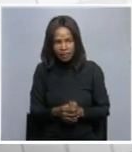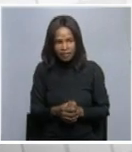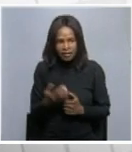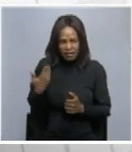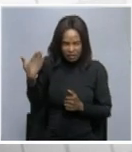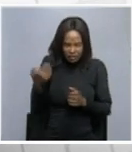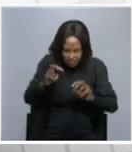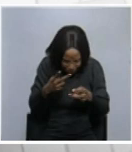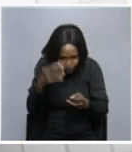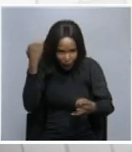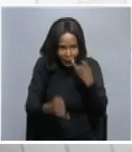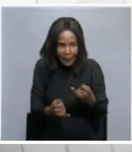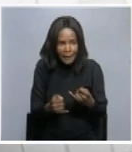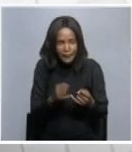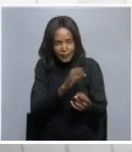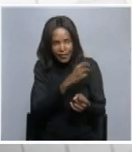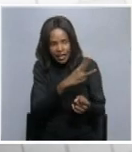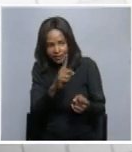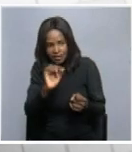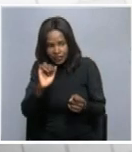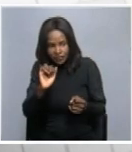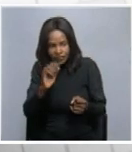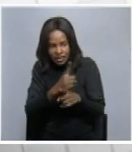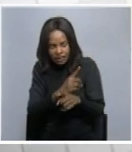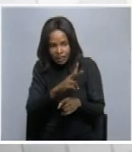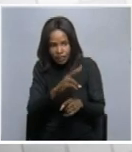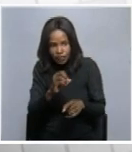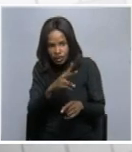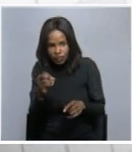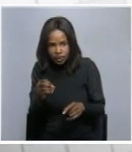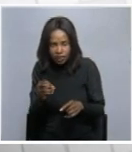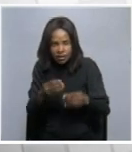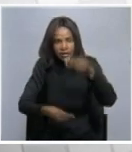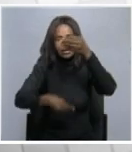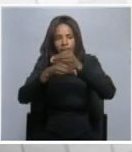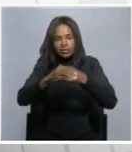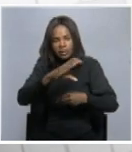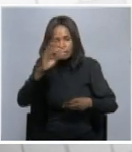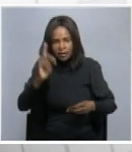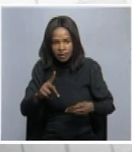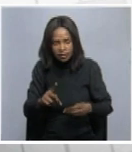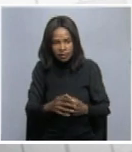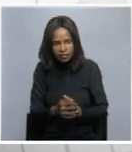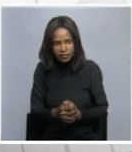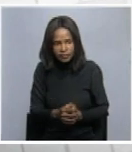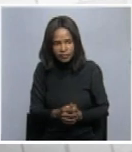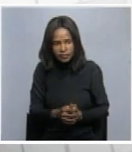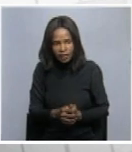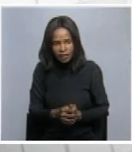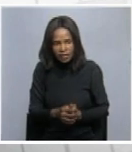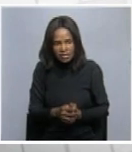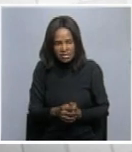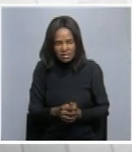their contracts were to end on the 31st of December 2020. We saw that extension, and then upon the